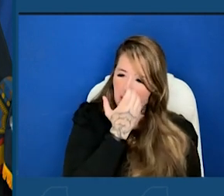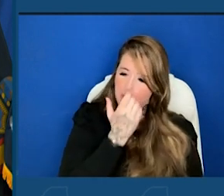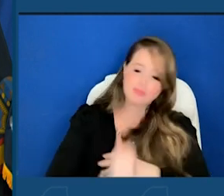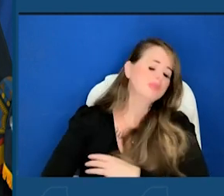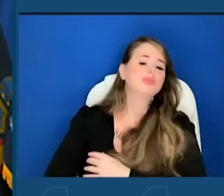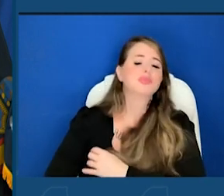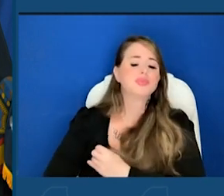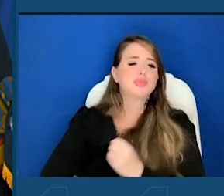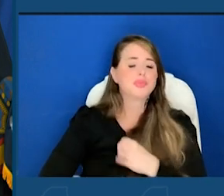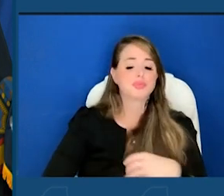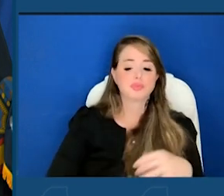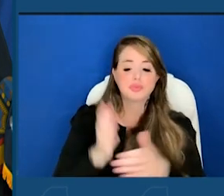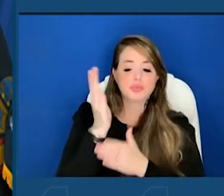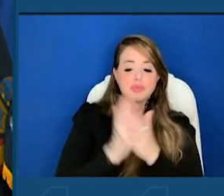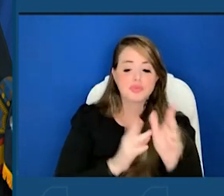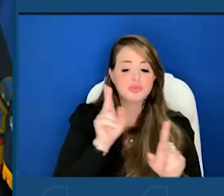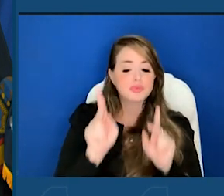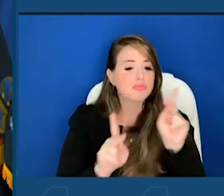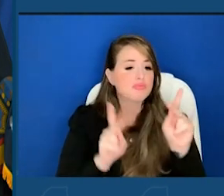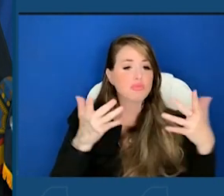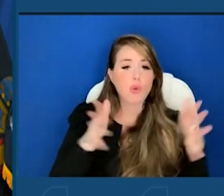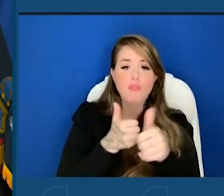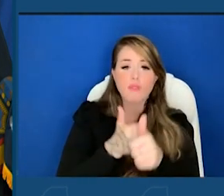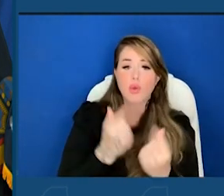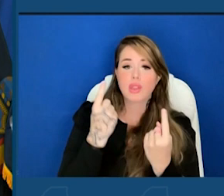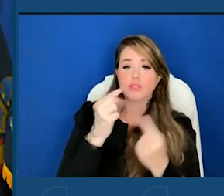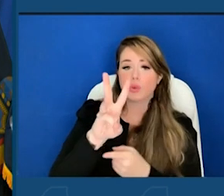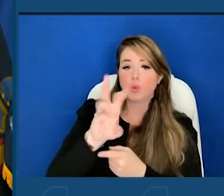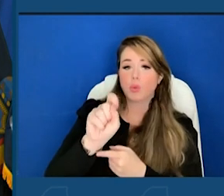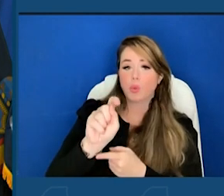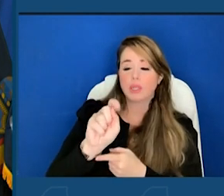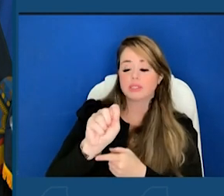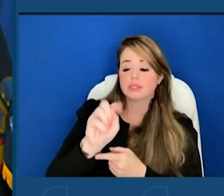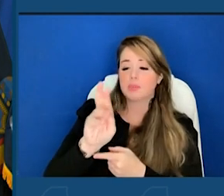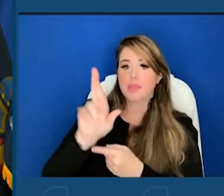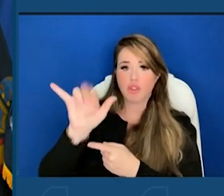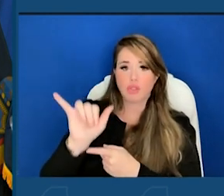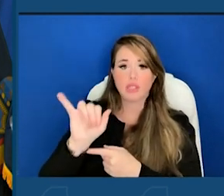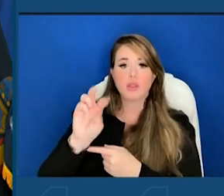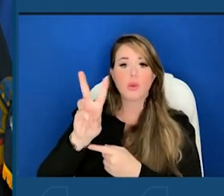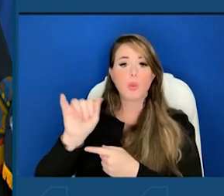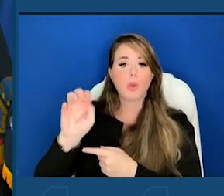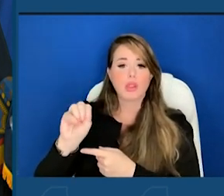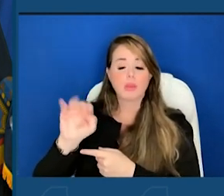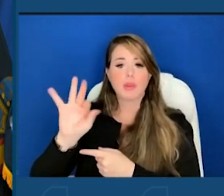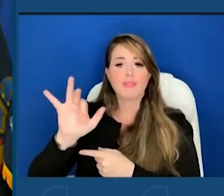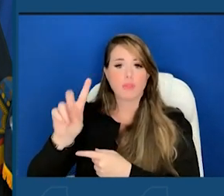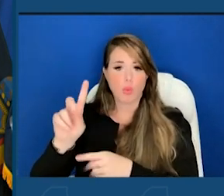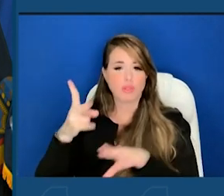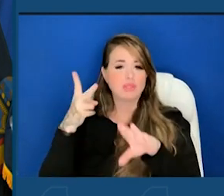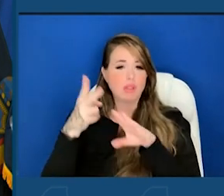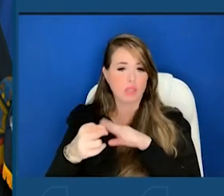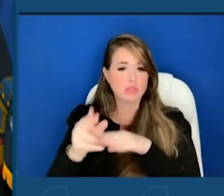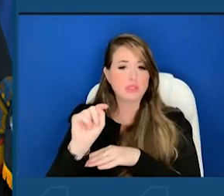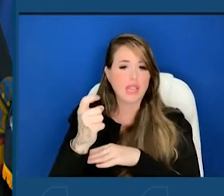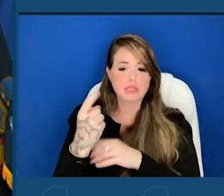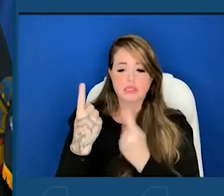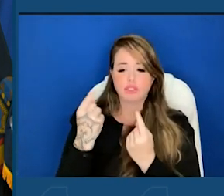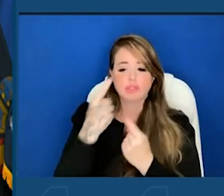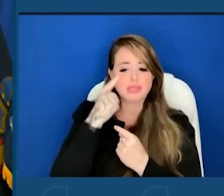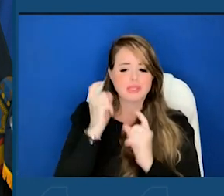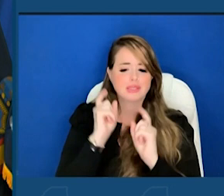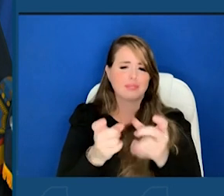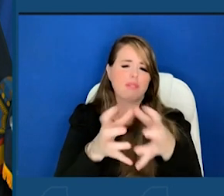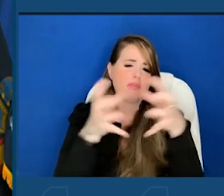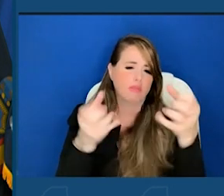So some already followed last year. Westbury, William Floyd, they cut their school taxes last year because we gave them so much, great support there. And